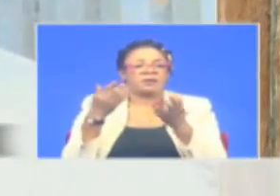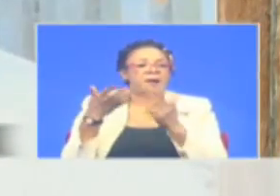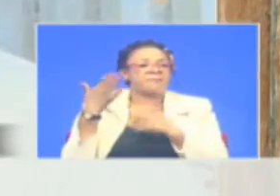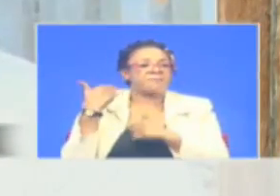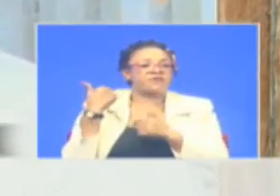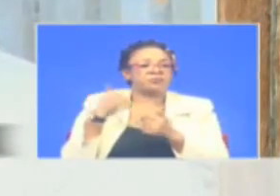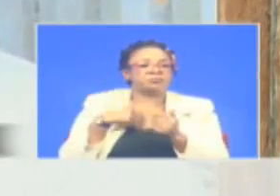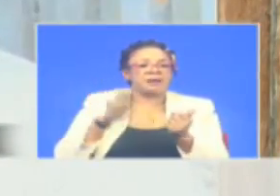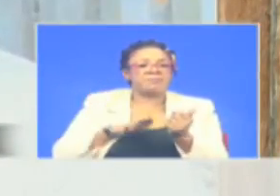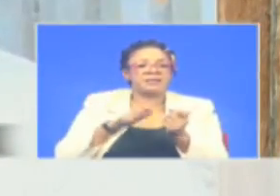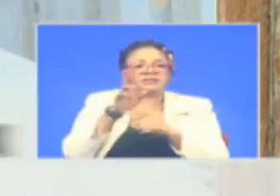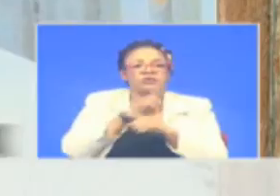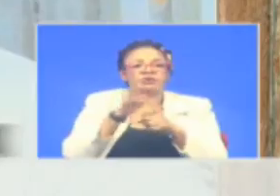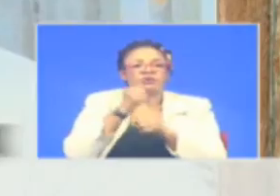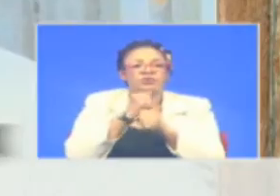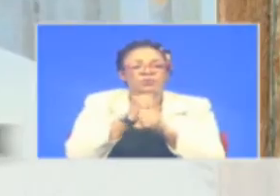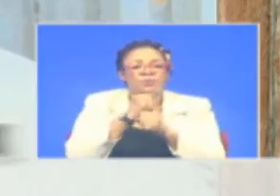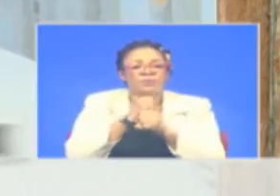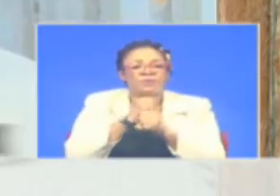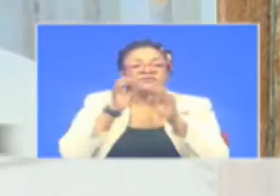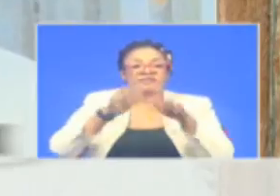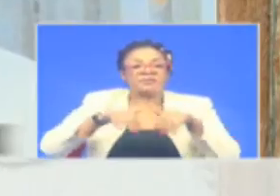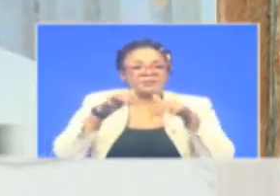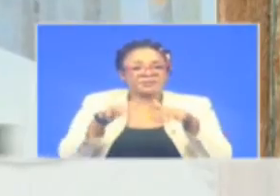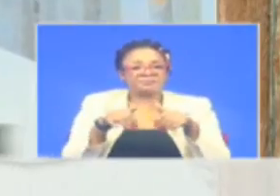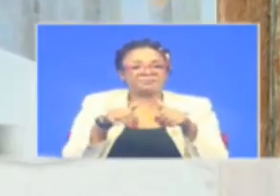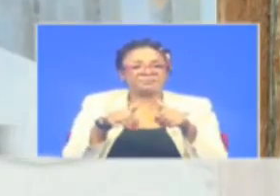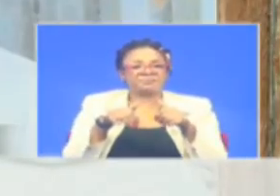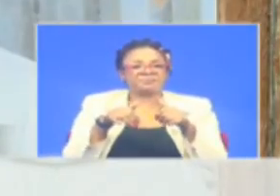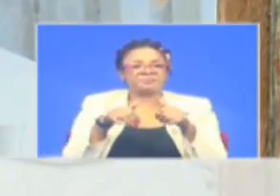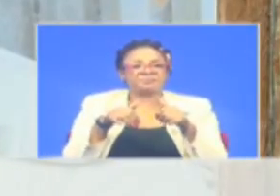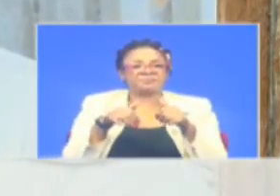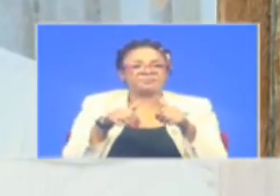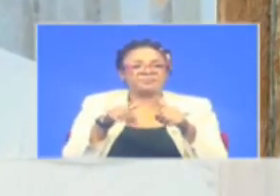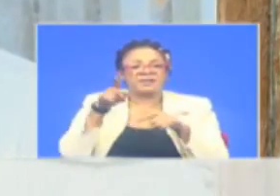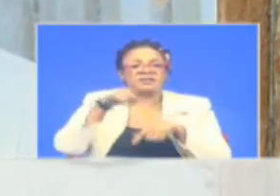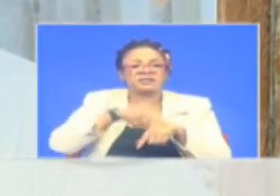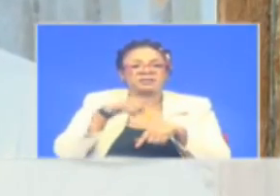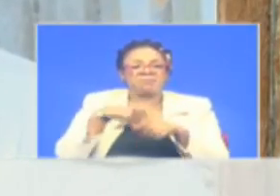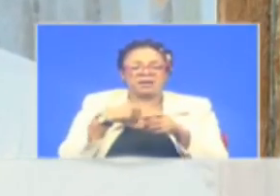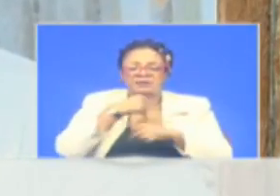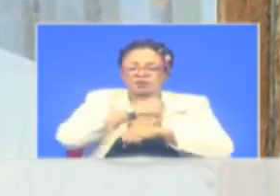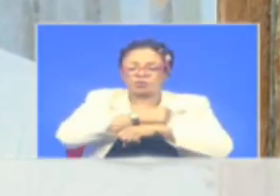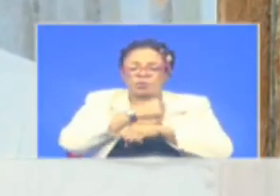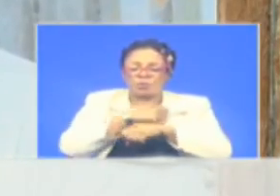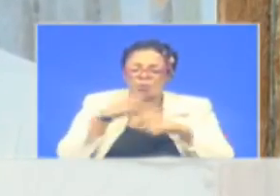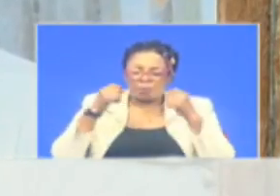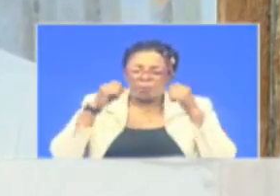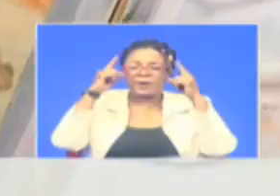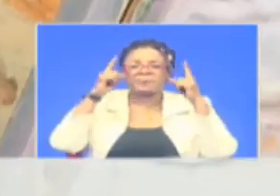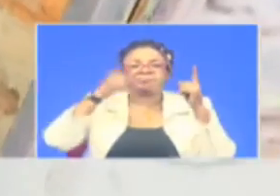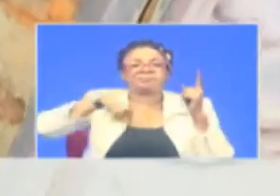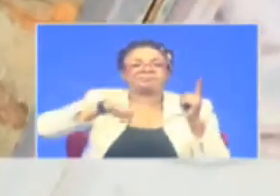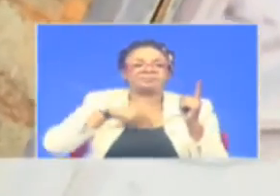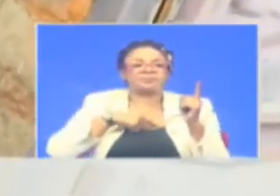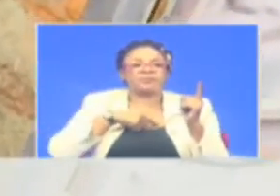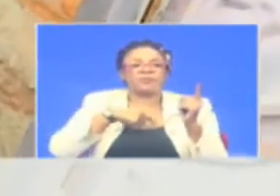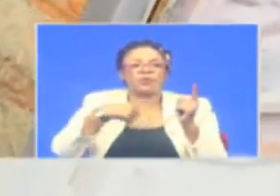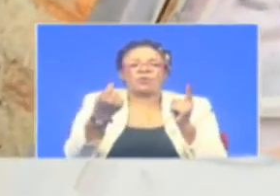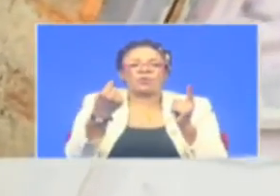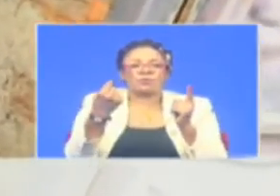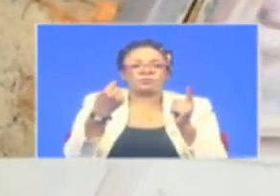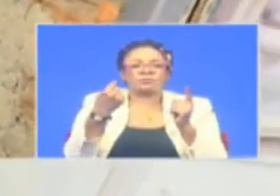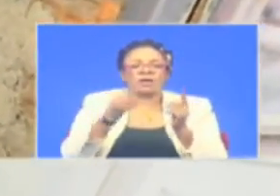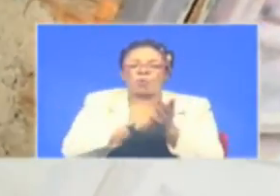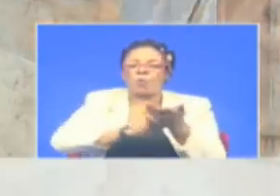it, and like, while I was in school, she used to wake us, so I would wake us to go and wash the drinkers.